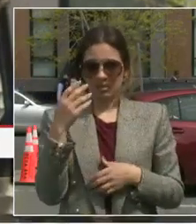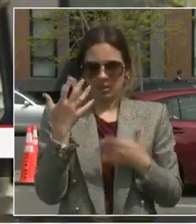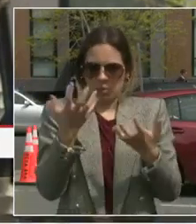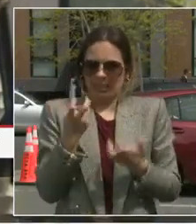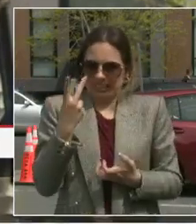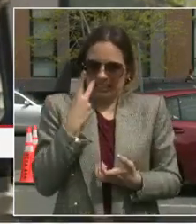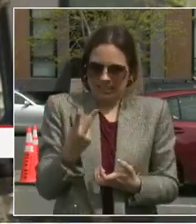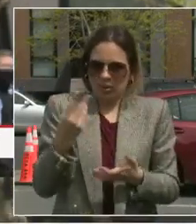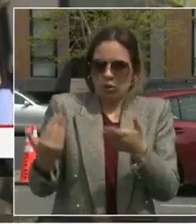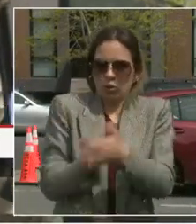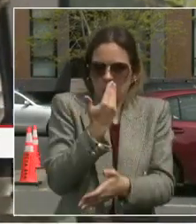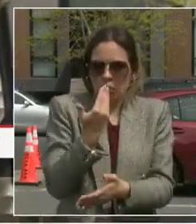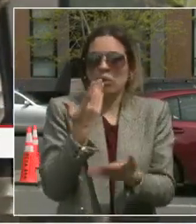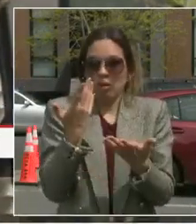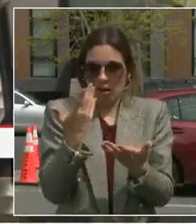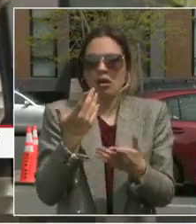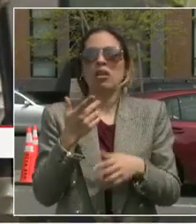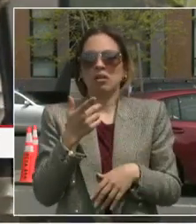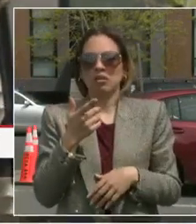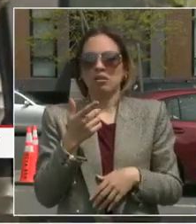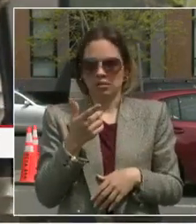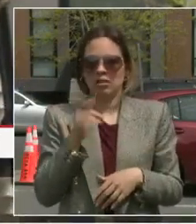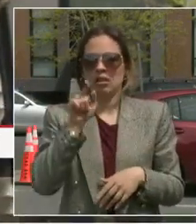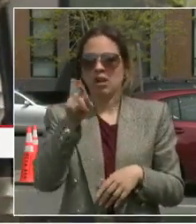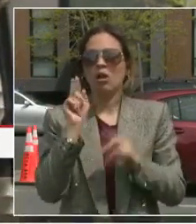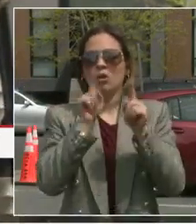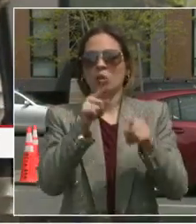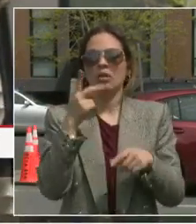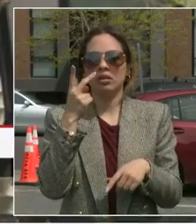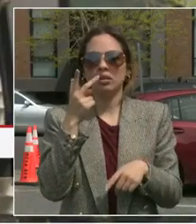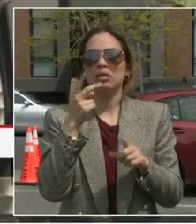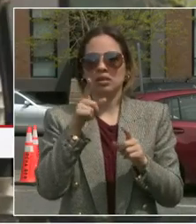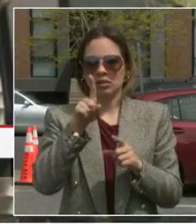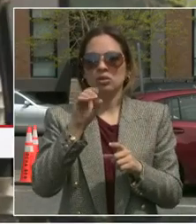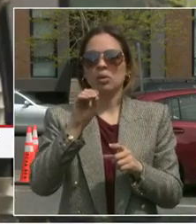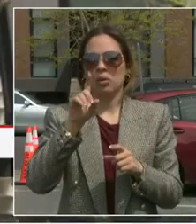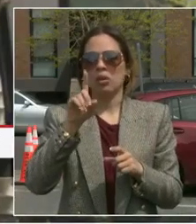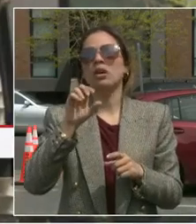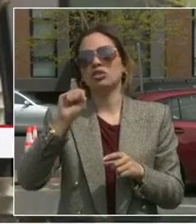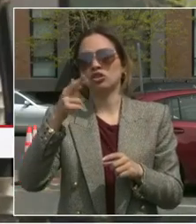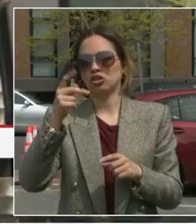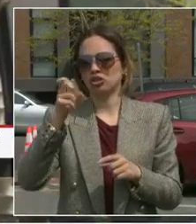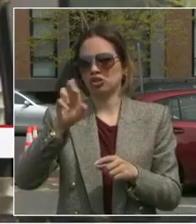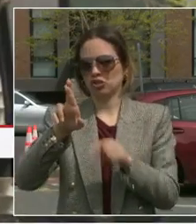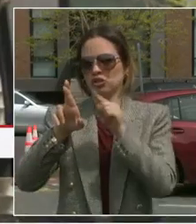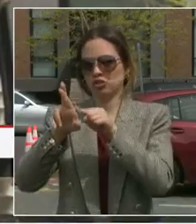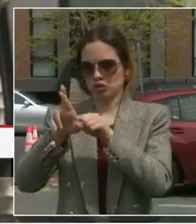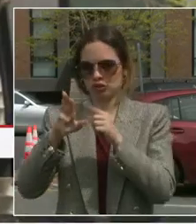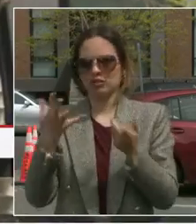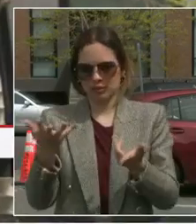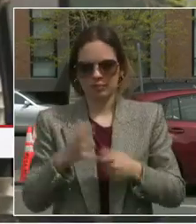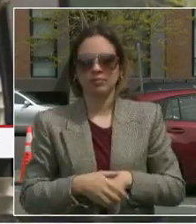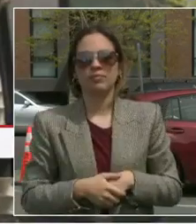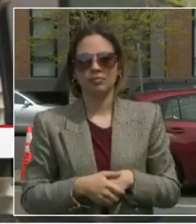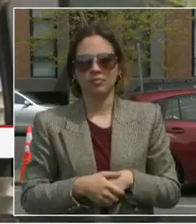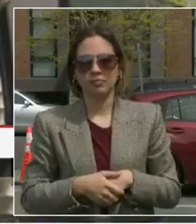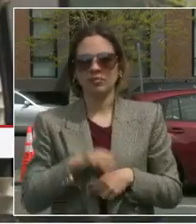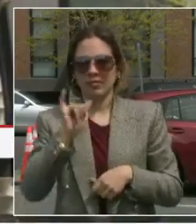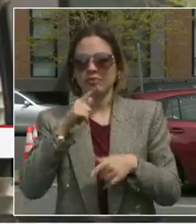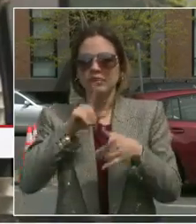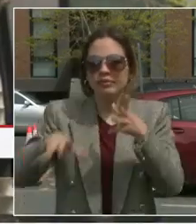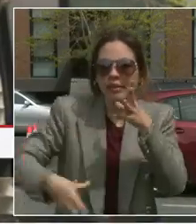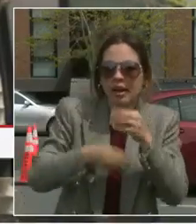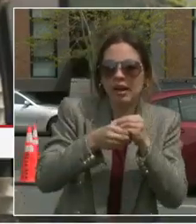801 East Men's Shelter to see what we can do. We've also included an additional $31